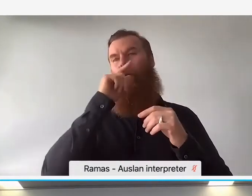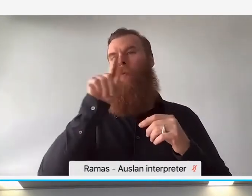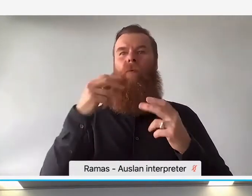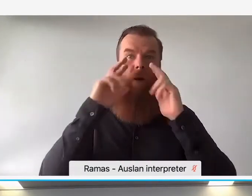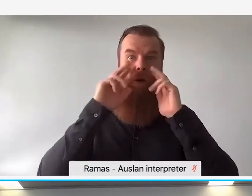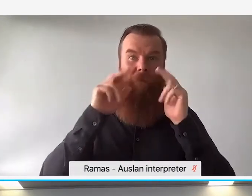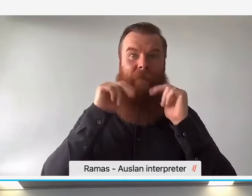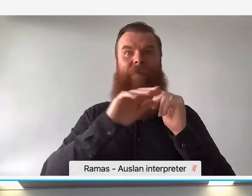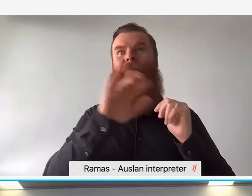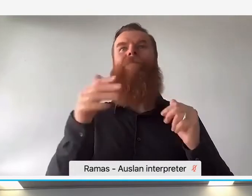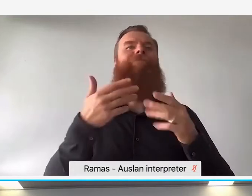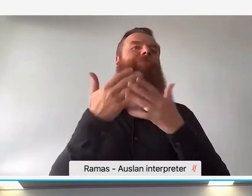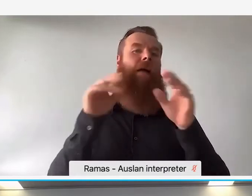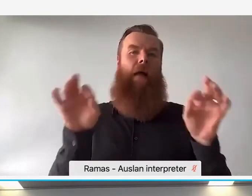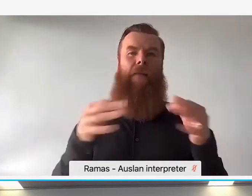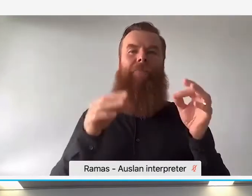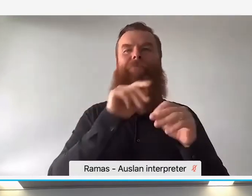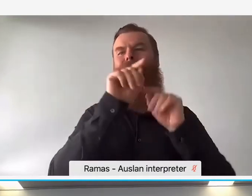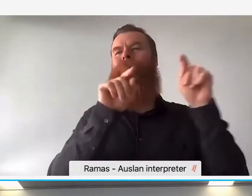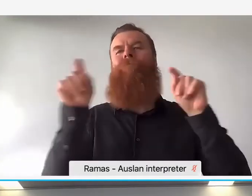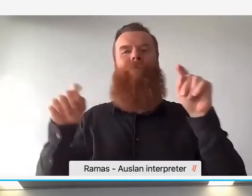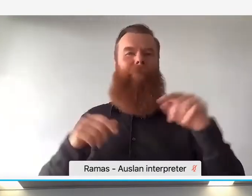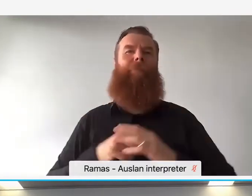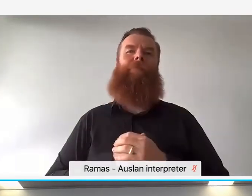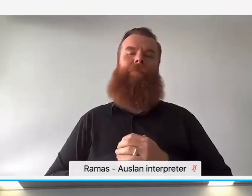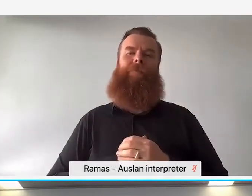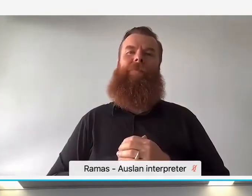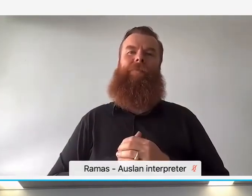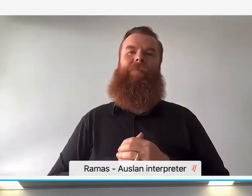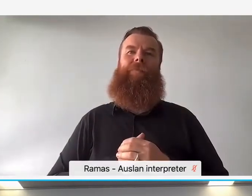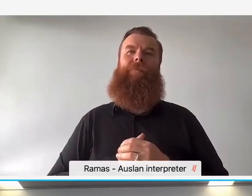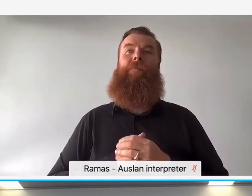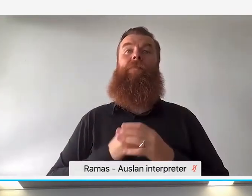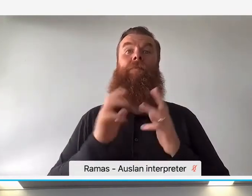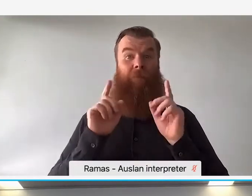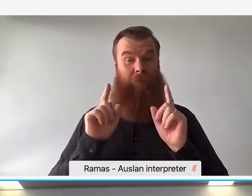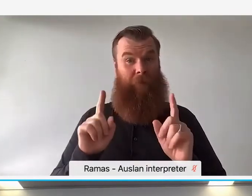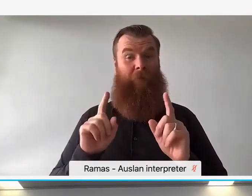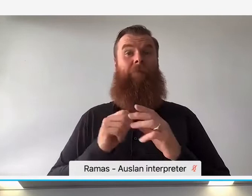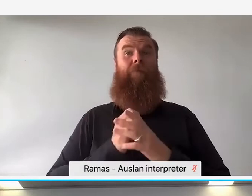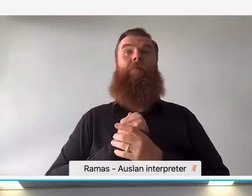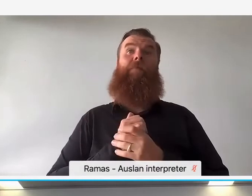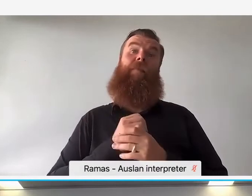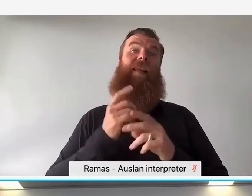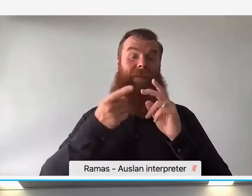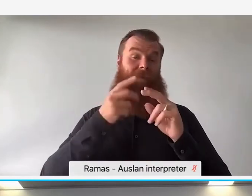health assistants and maintenance groundspeople even though we have yet to employ any of